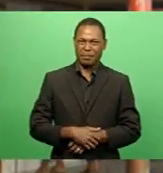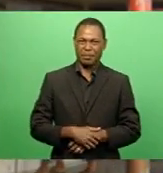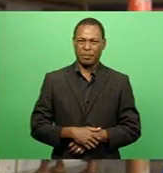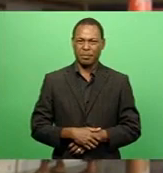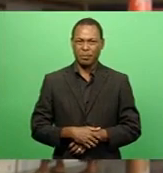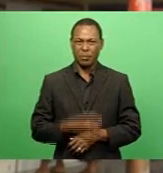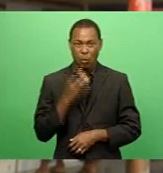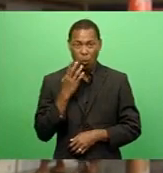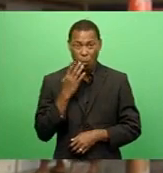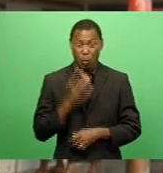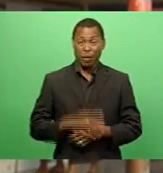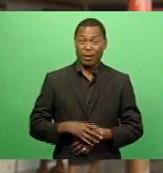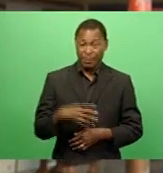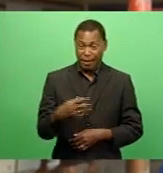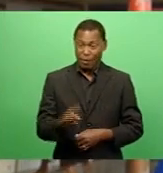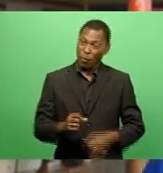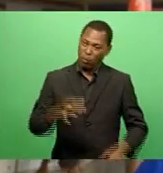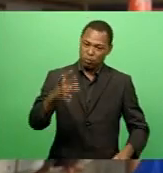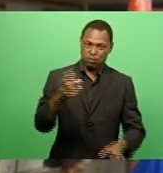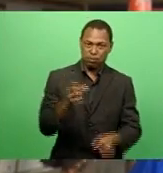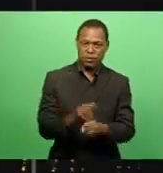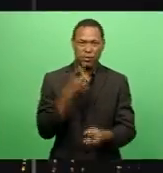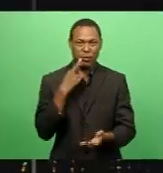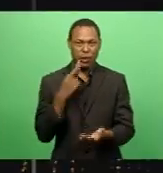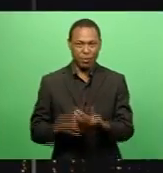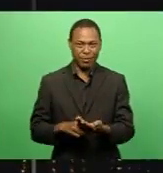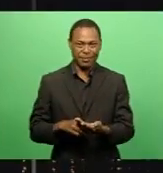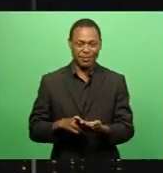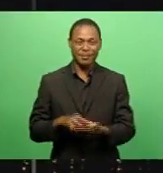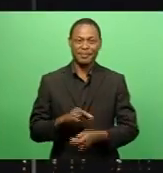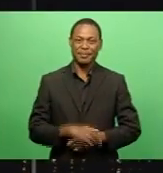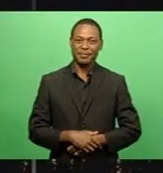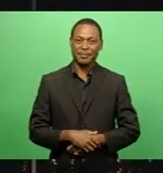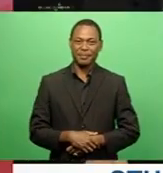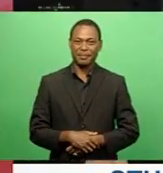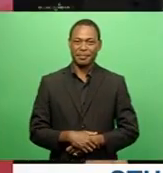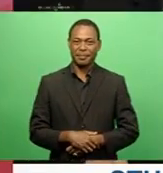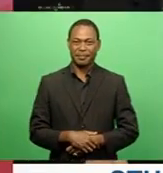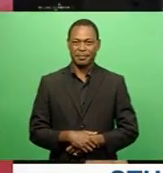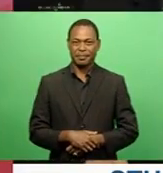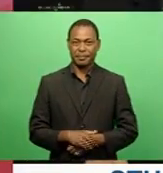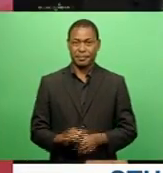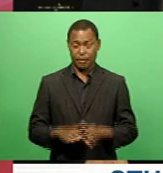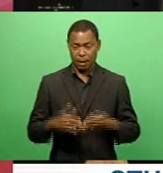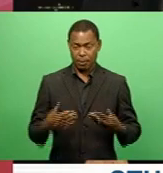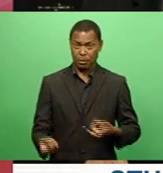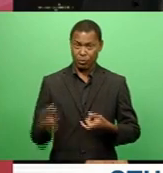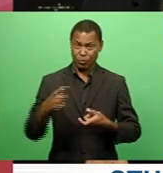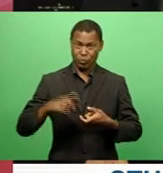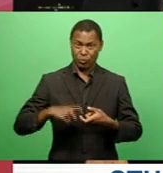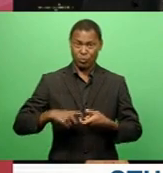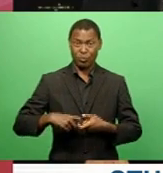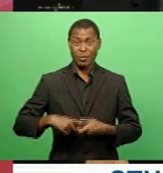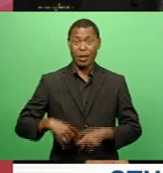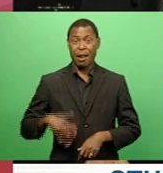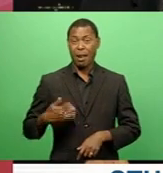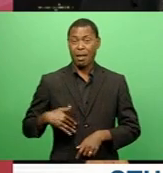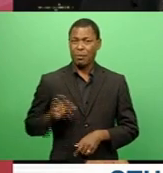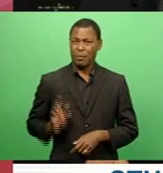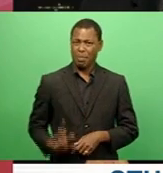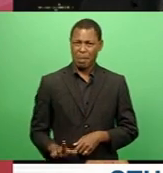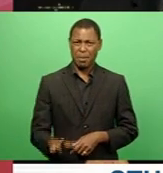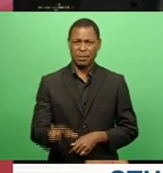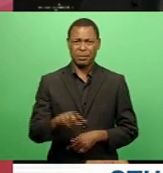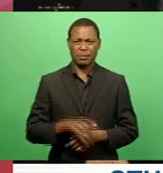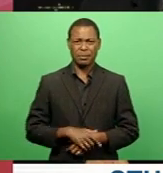formulated once all reports are finalized. And Eleanor Turangaivu joins us live from Lambasa.